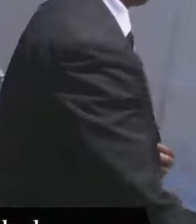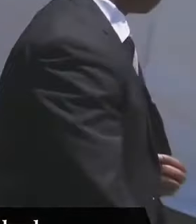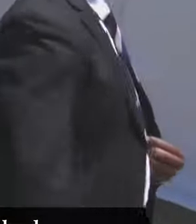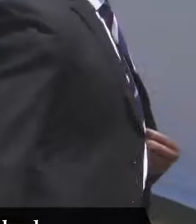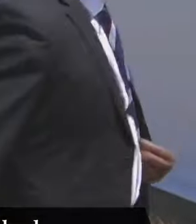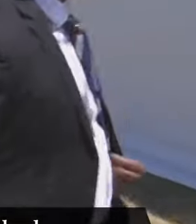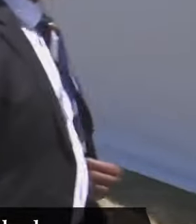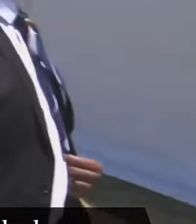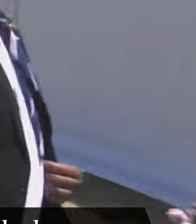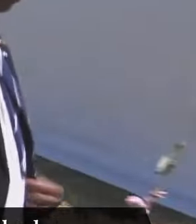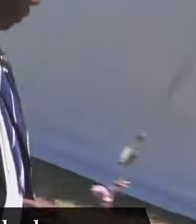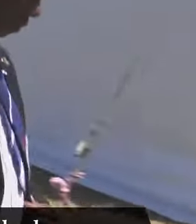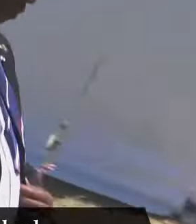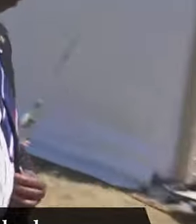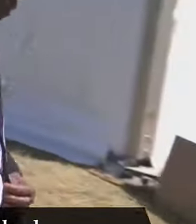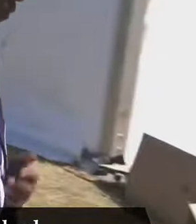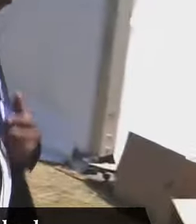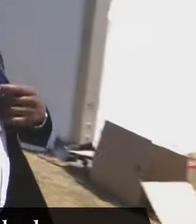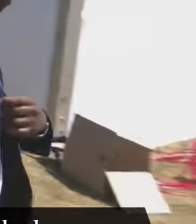Last part of the ceremony today.